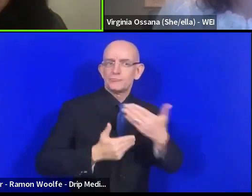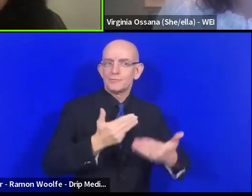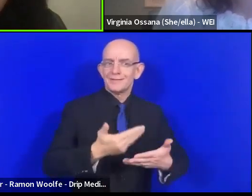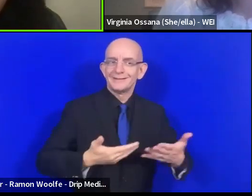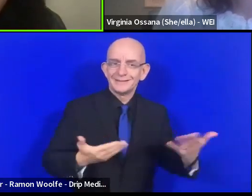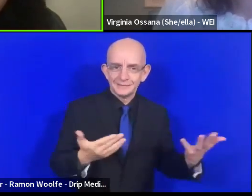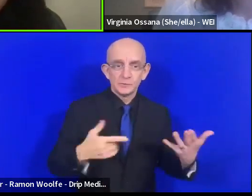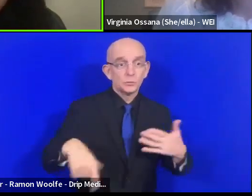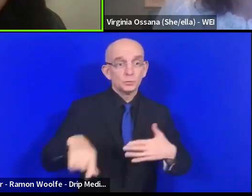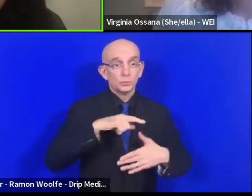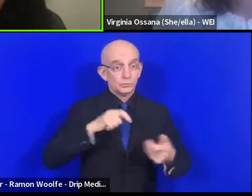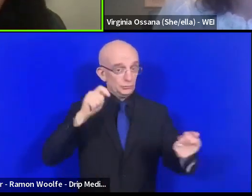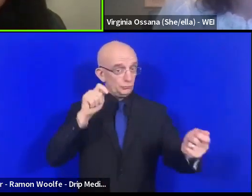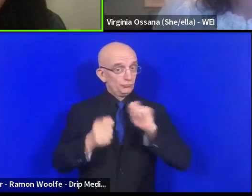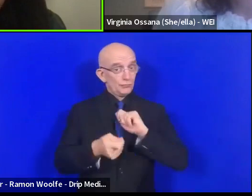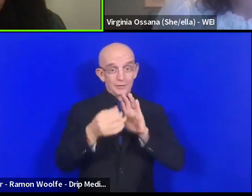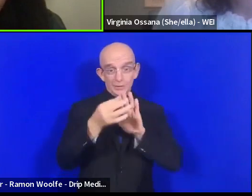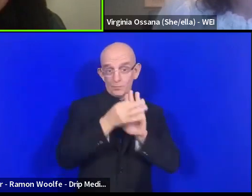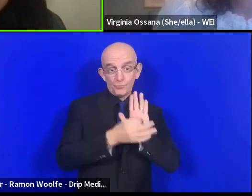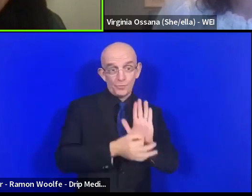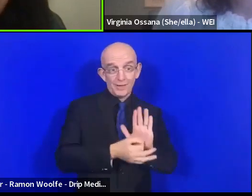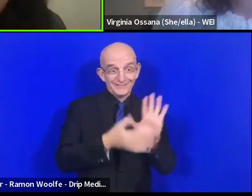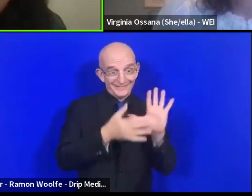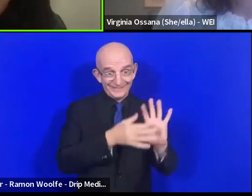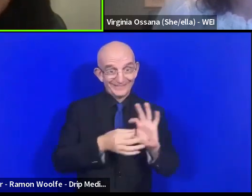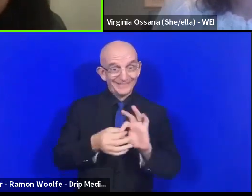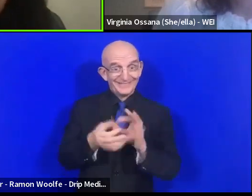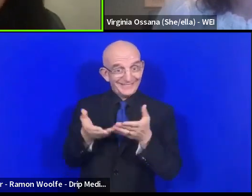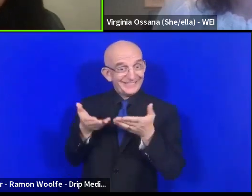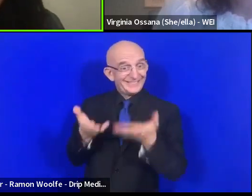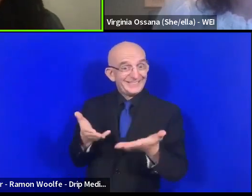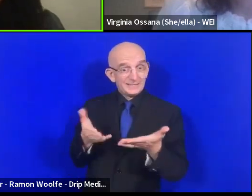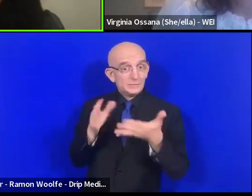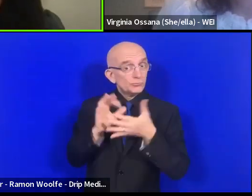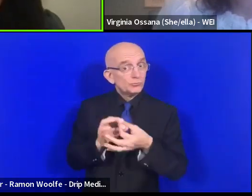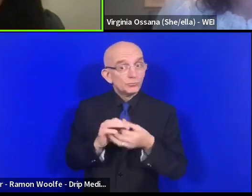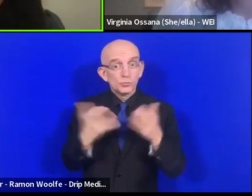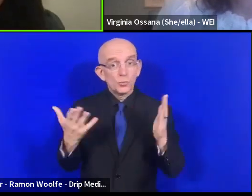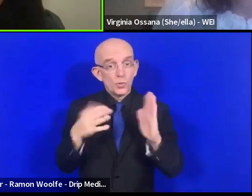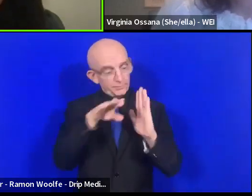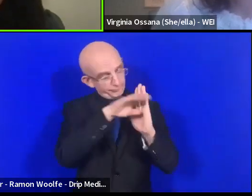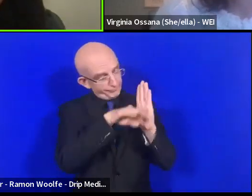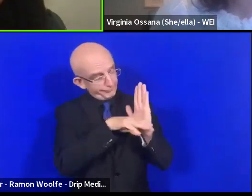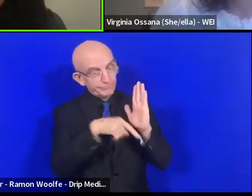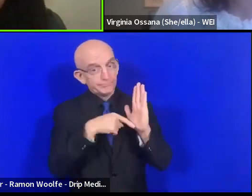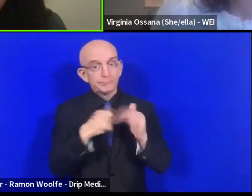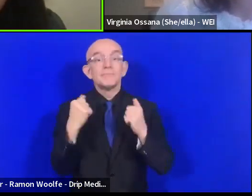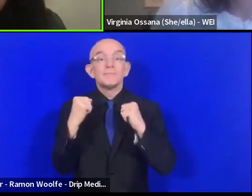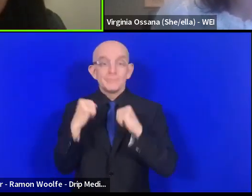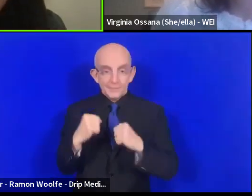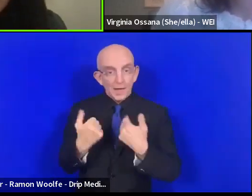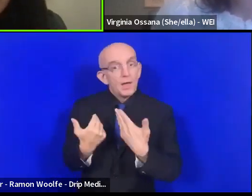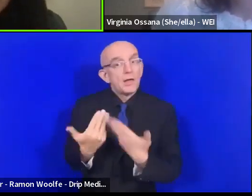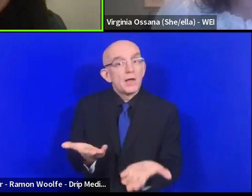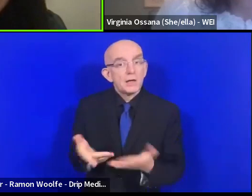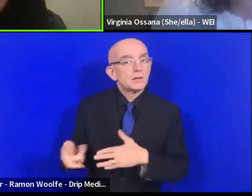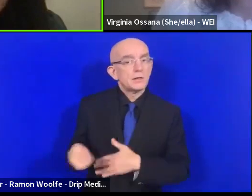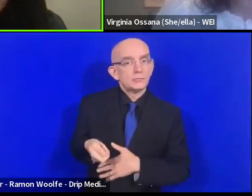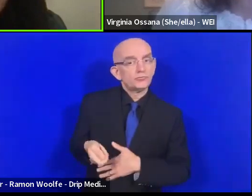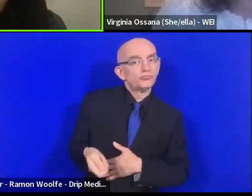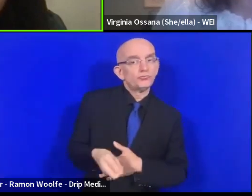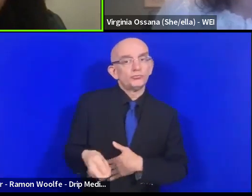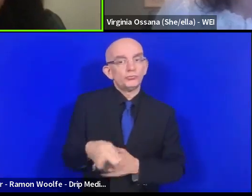animals that assist folks, so that that's part of their policy moving forward and included. So hearing those